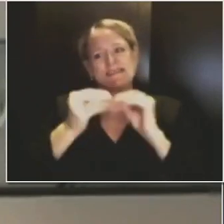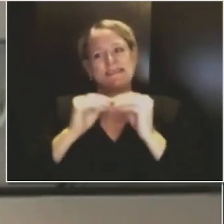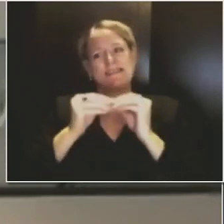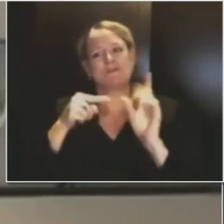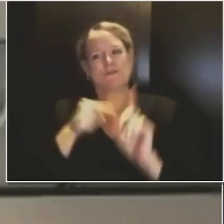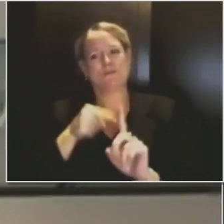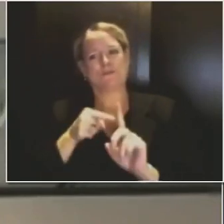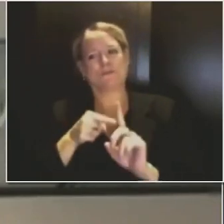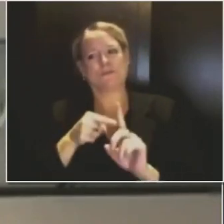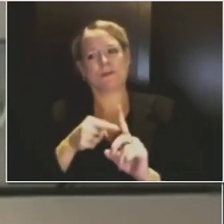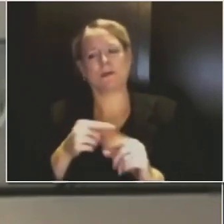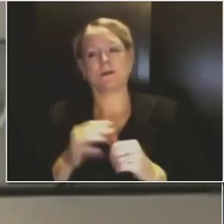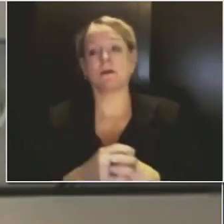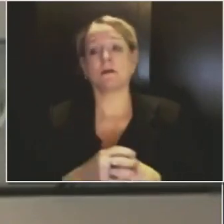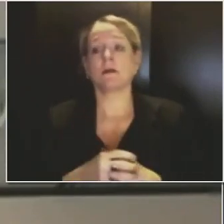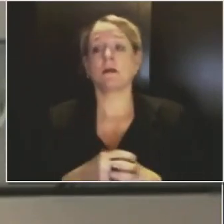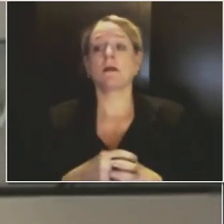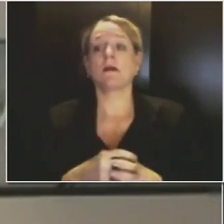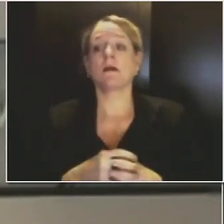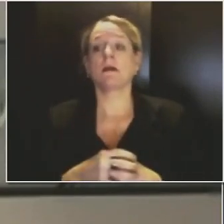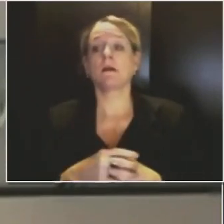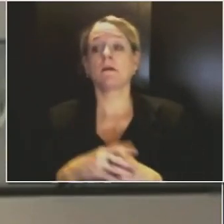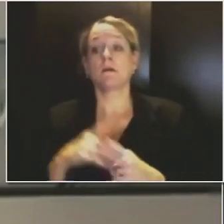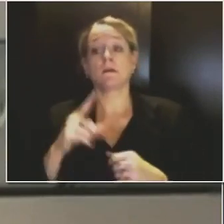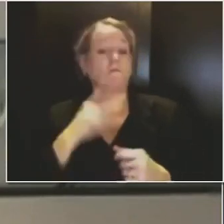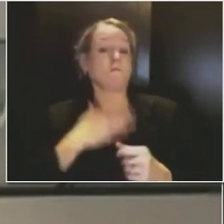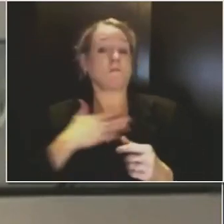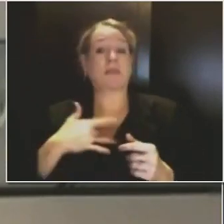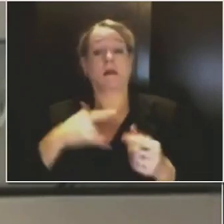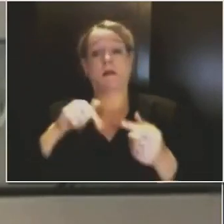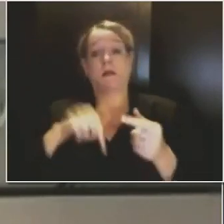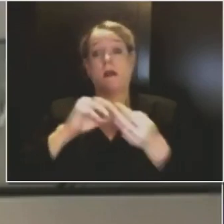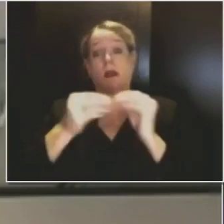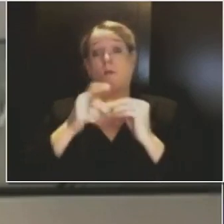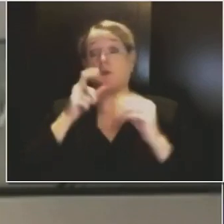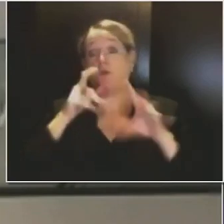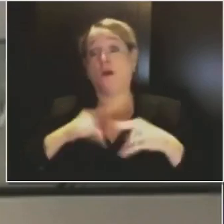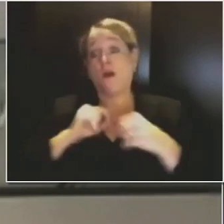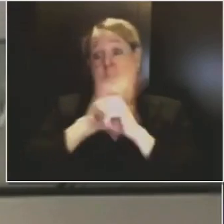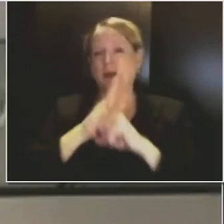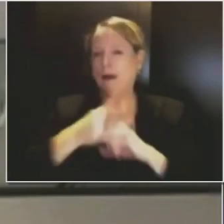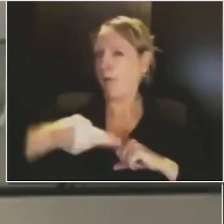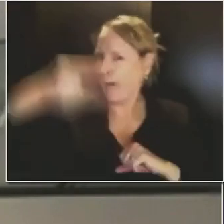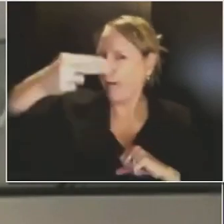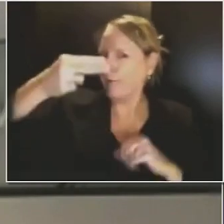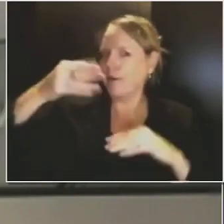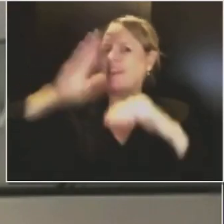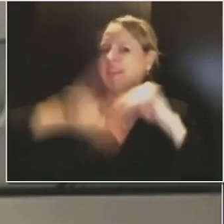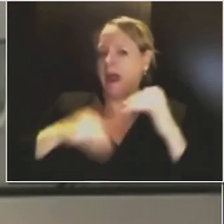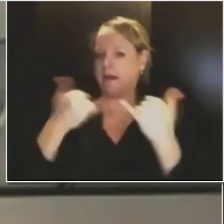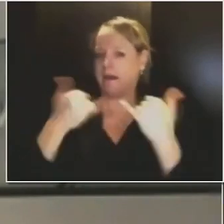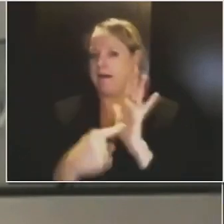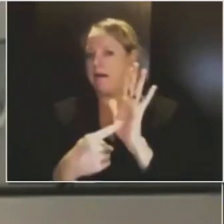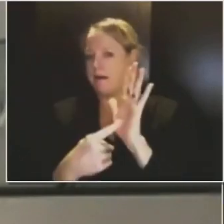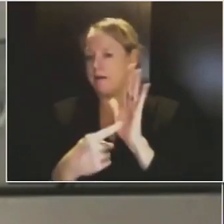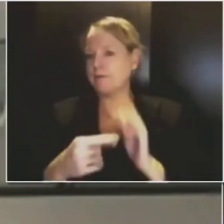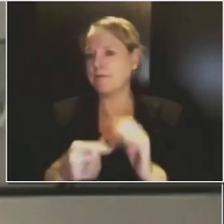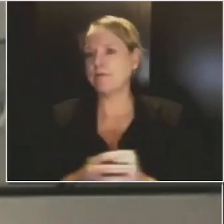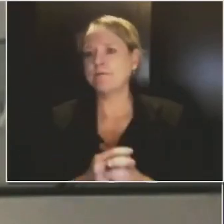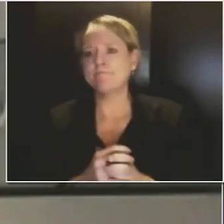people. Until we can do that better, there's going to continue to be spread of the virus in Wisconsin and around the country.